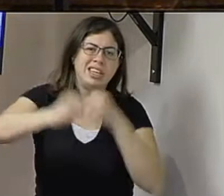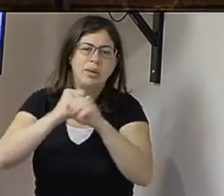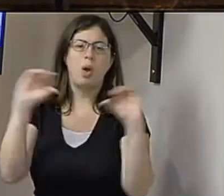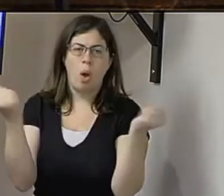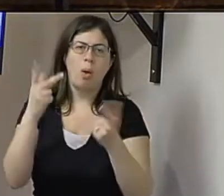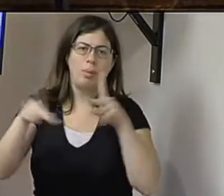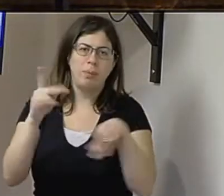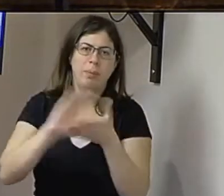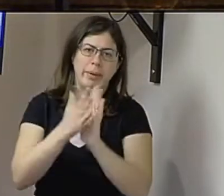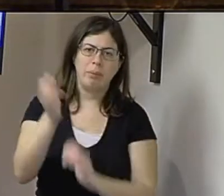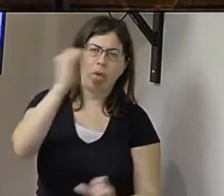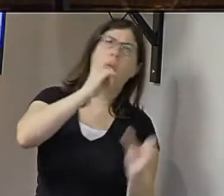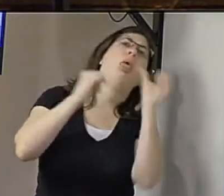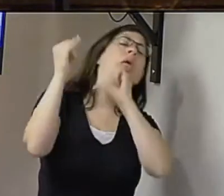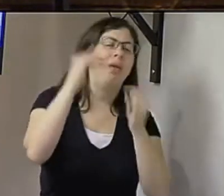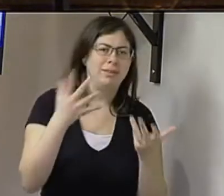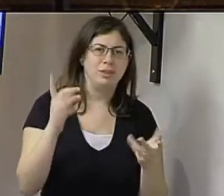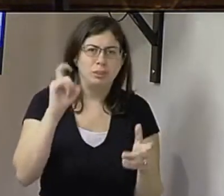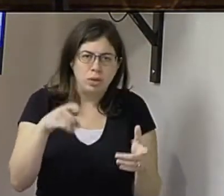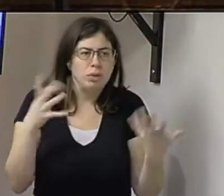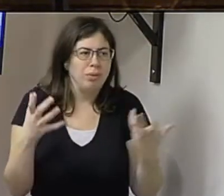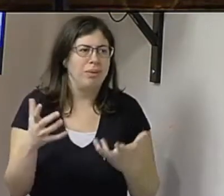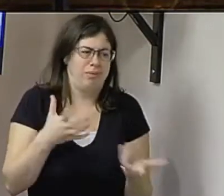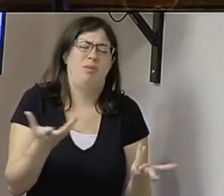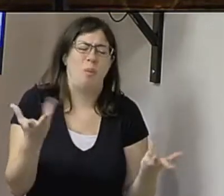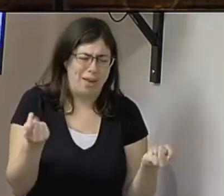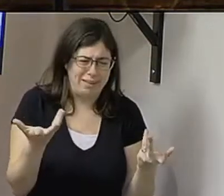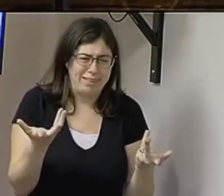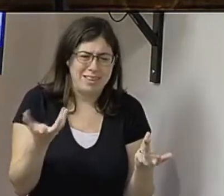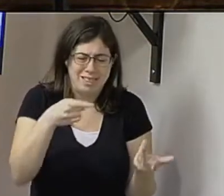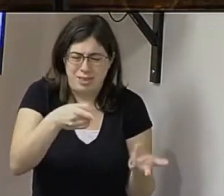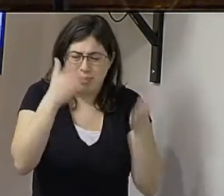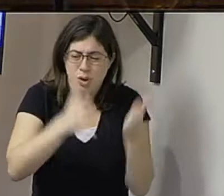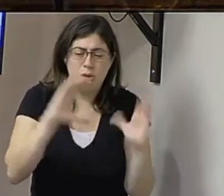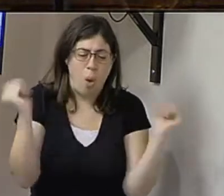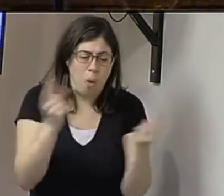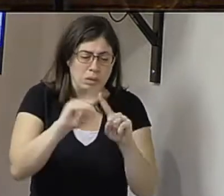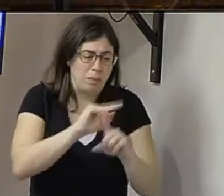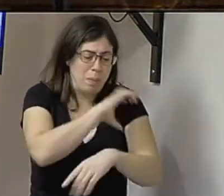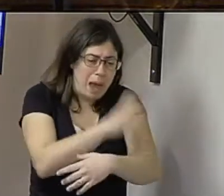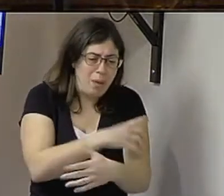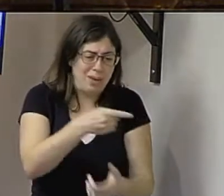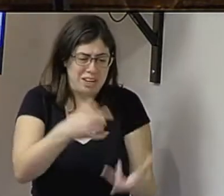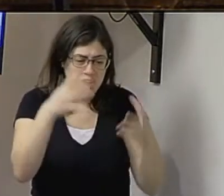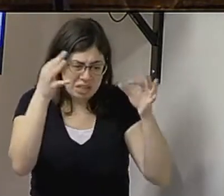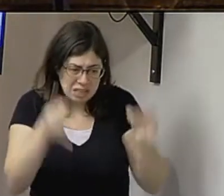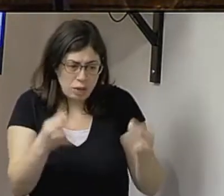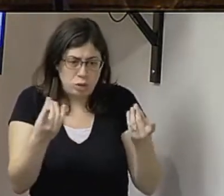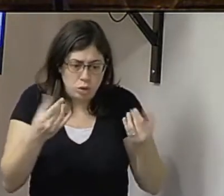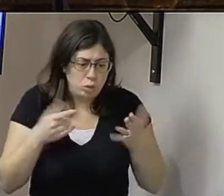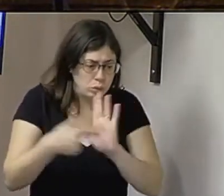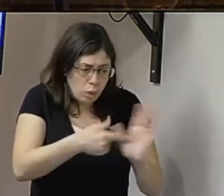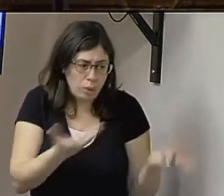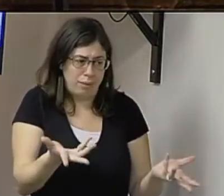And you're supposed to laugh. You're like, man, these guys are ridiculous. And that's the point. It's showing you how, look at this person who has all this power. This is what he's choosing to do with it. And then